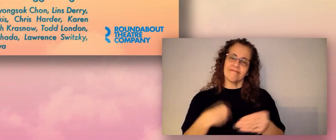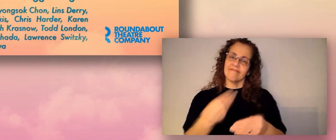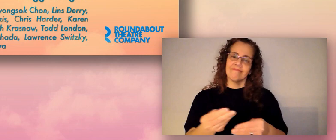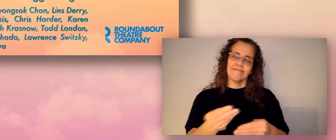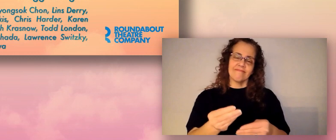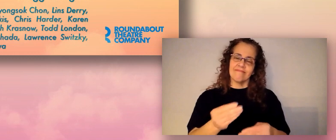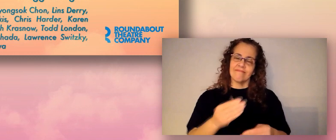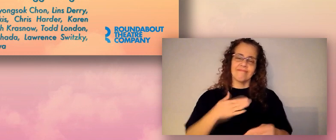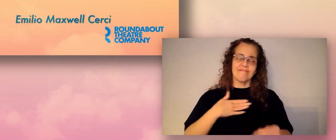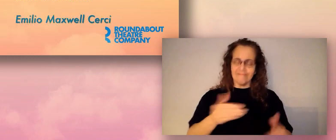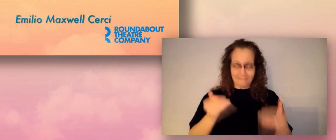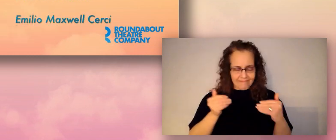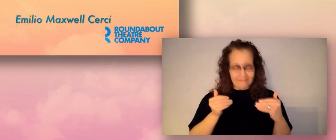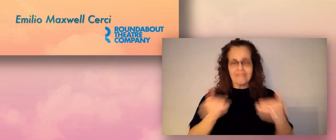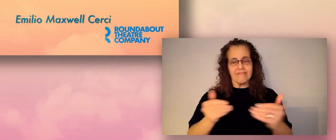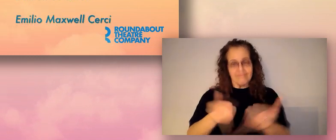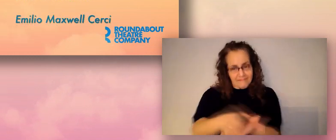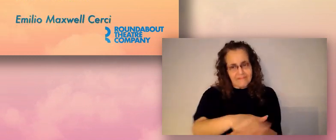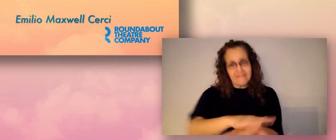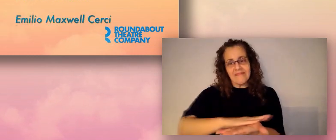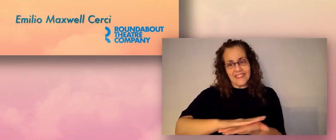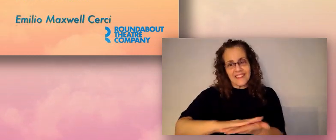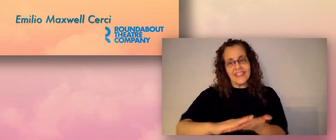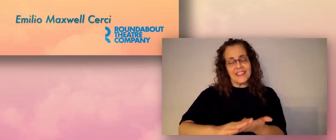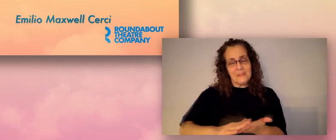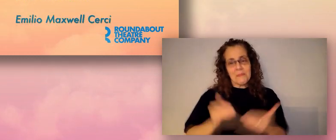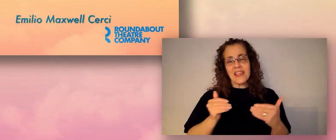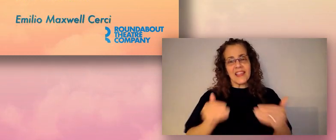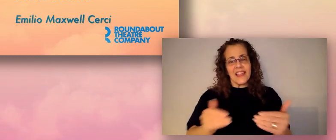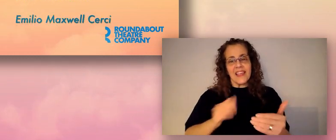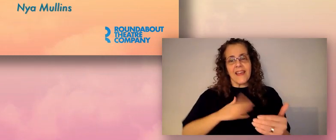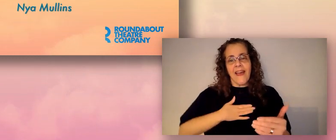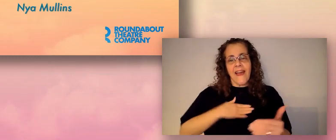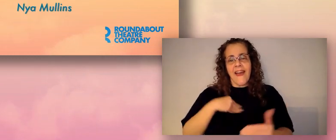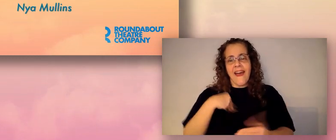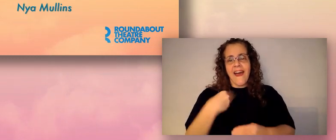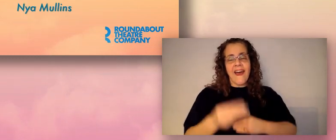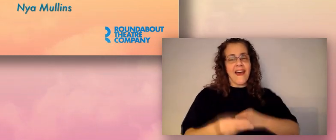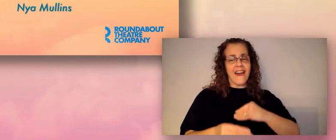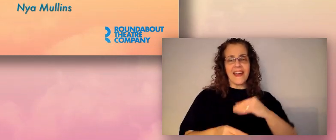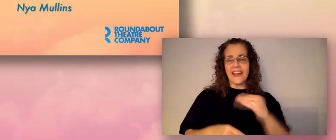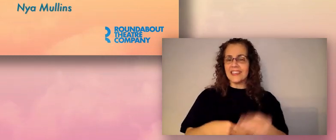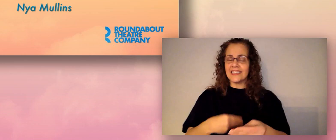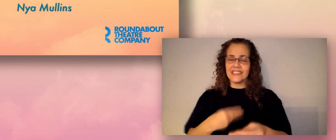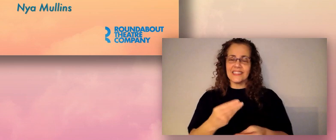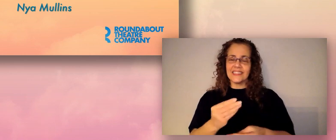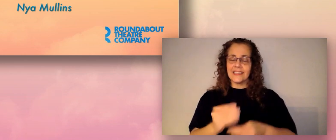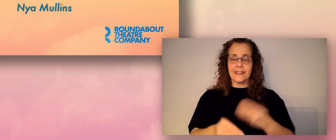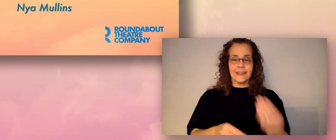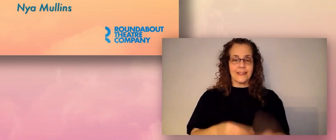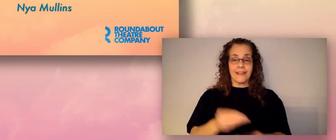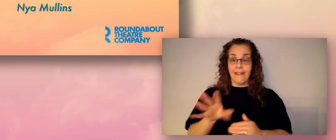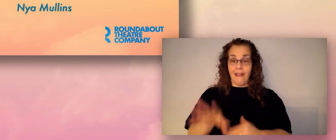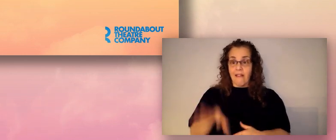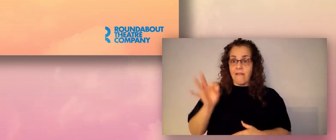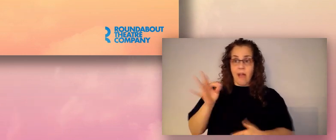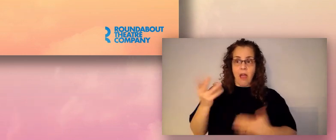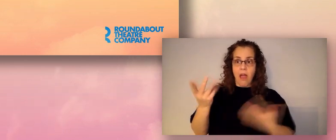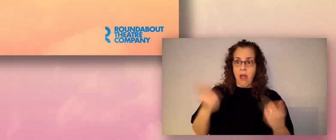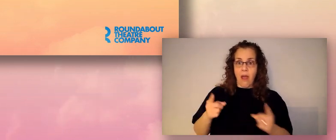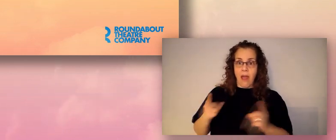kind, be kind, be kind. You never know what you'll